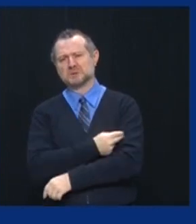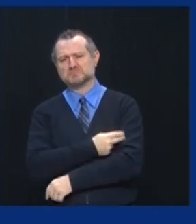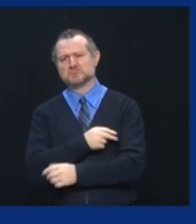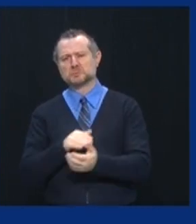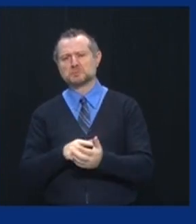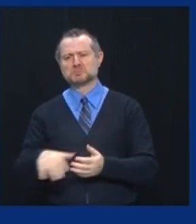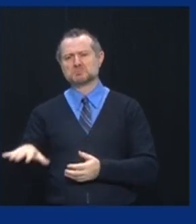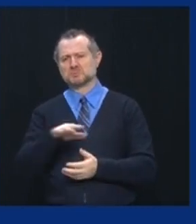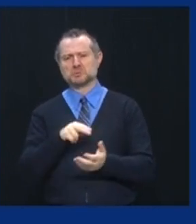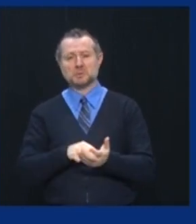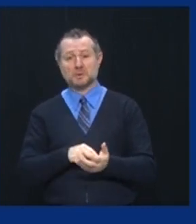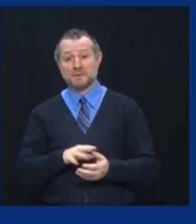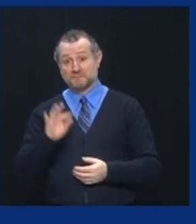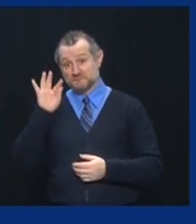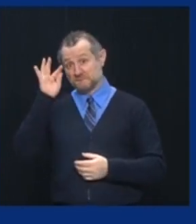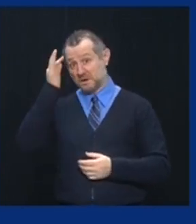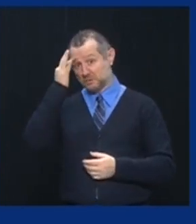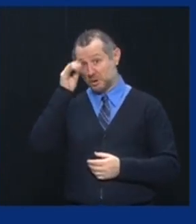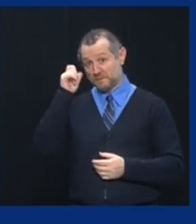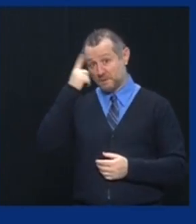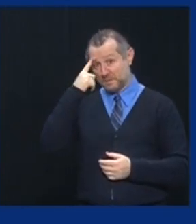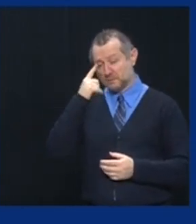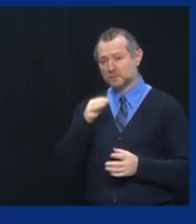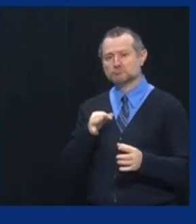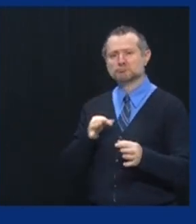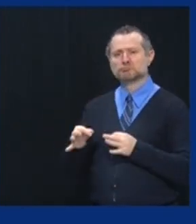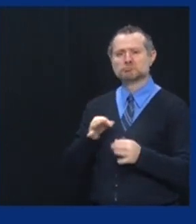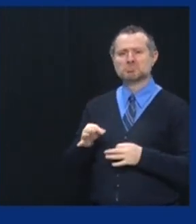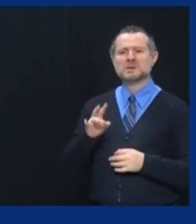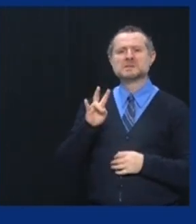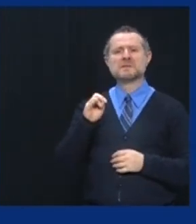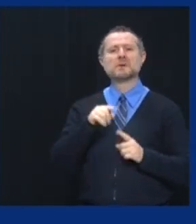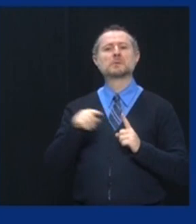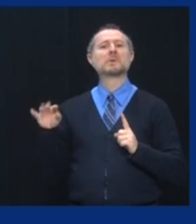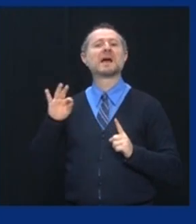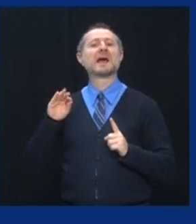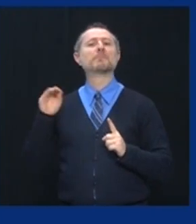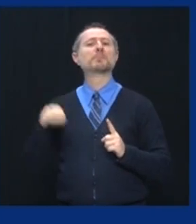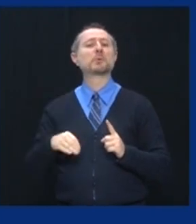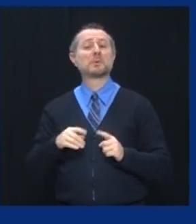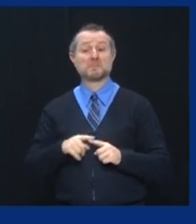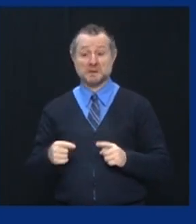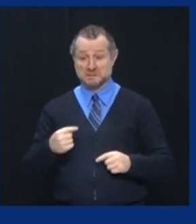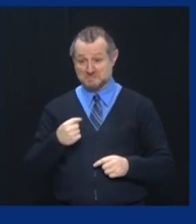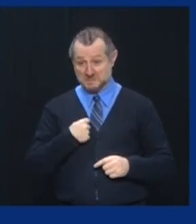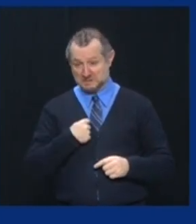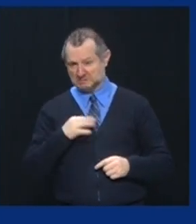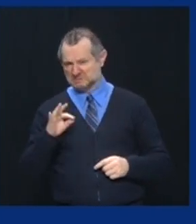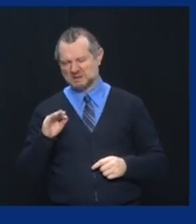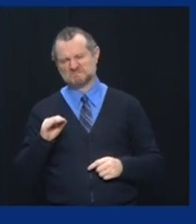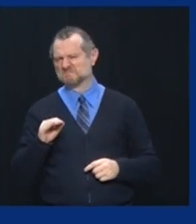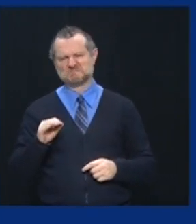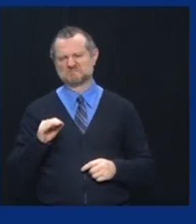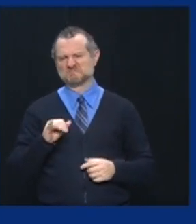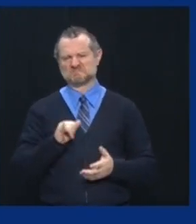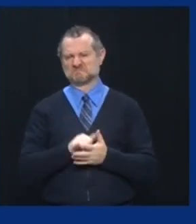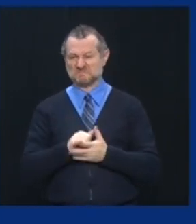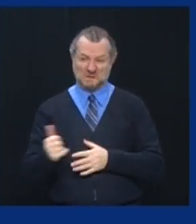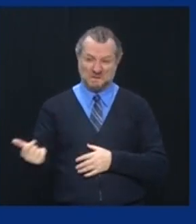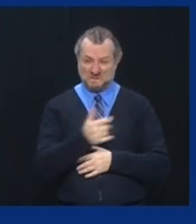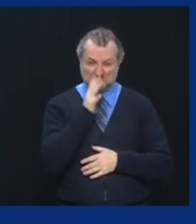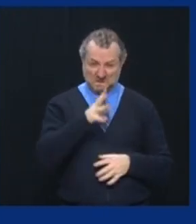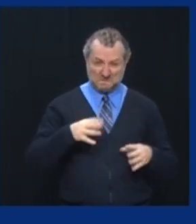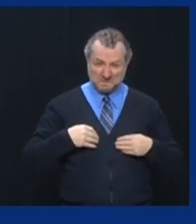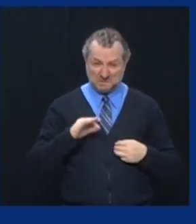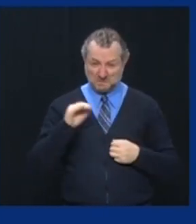Federal officials will say 70 to 90. I don't think you ever get near 90. I think if I was offering to give away cash to